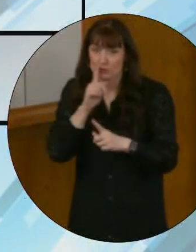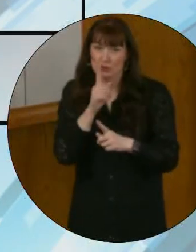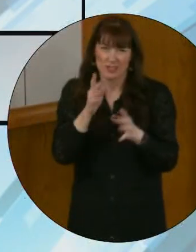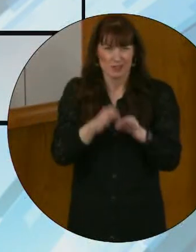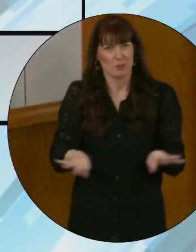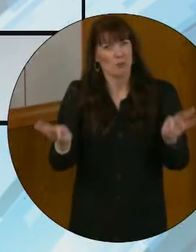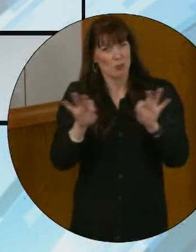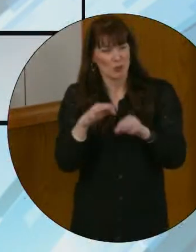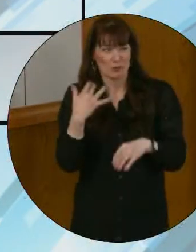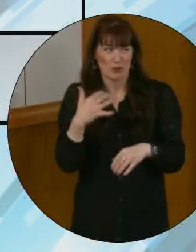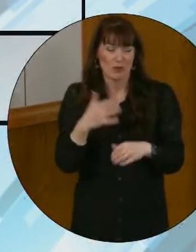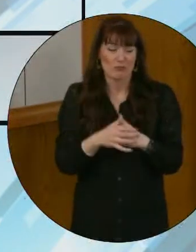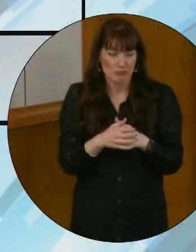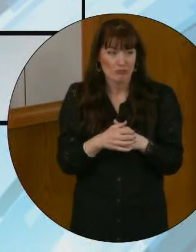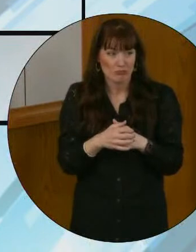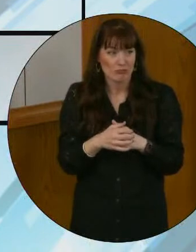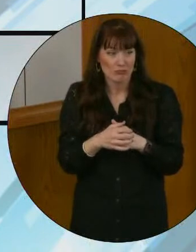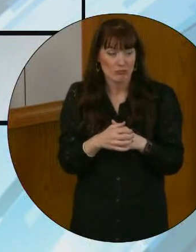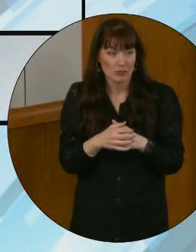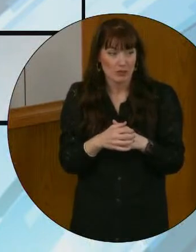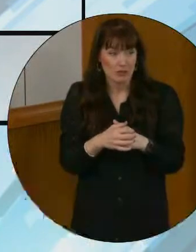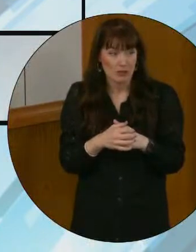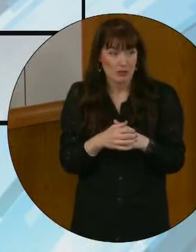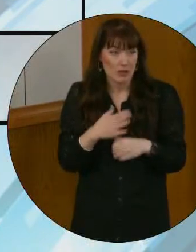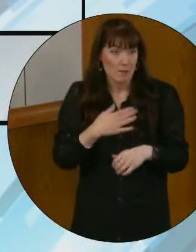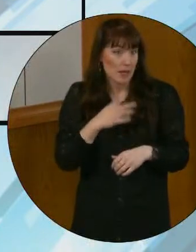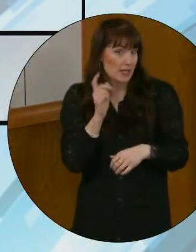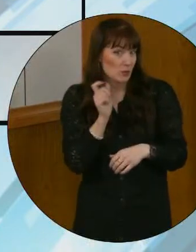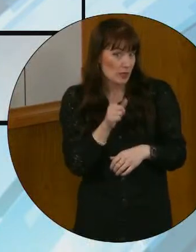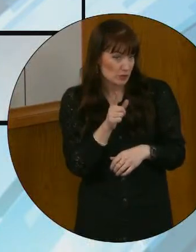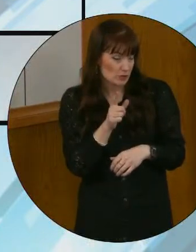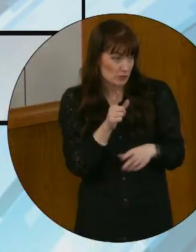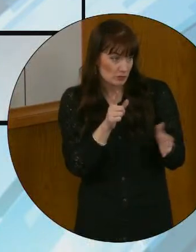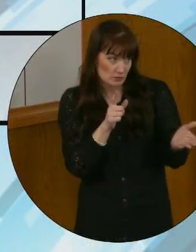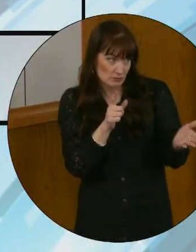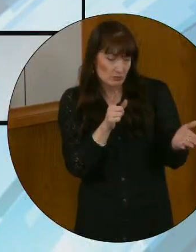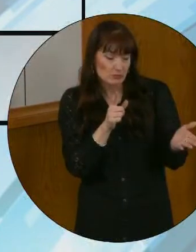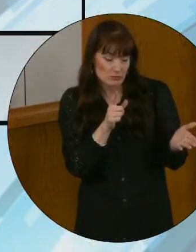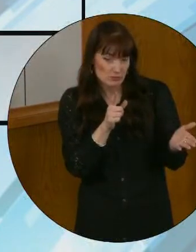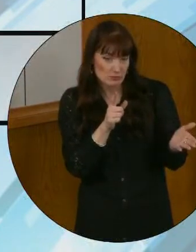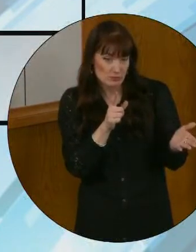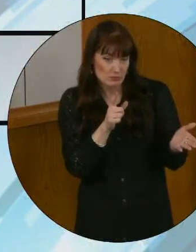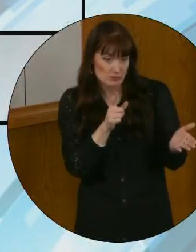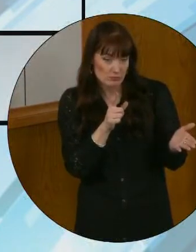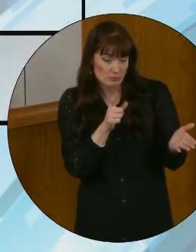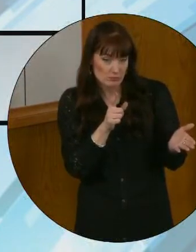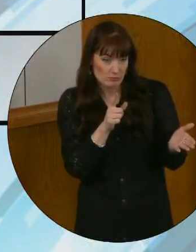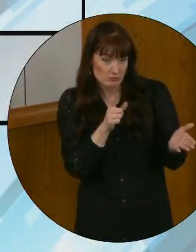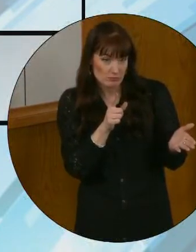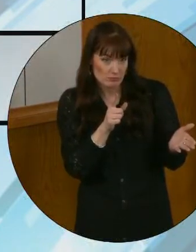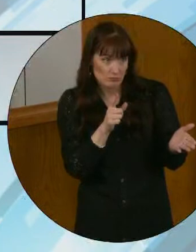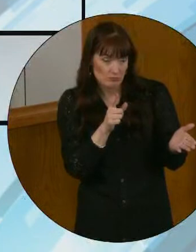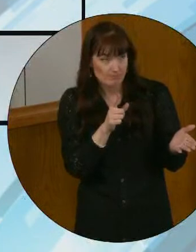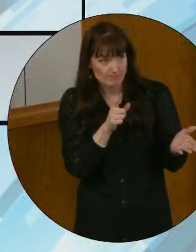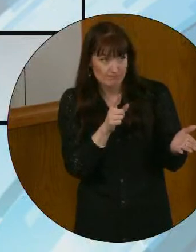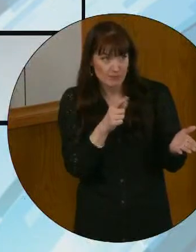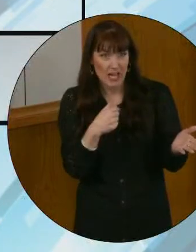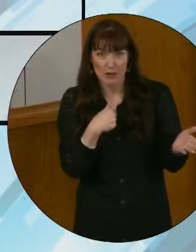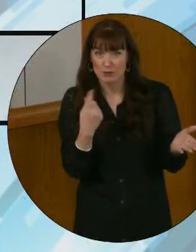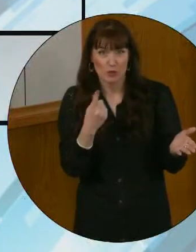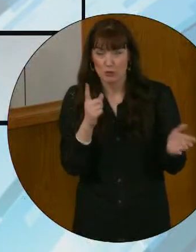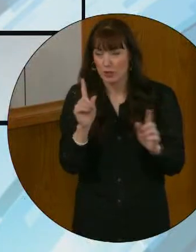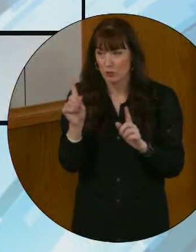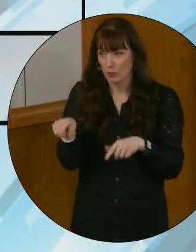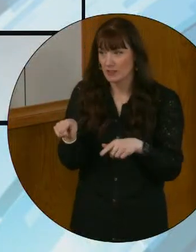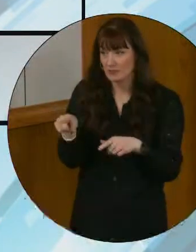critical. My question has to be, because these were, I was only able to see